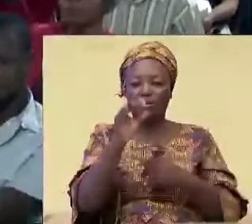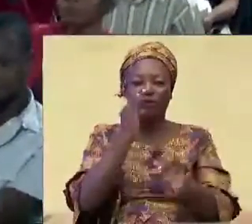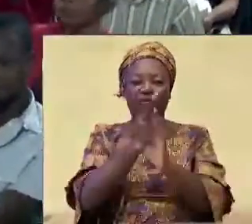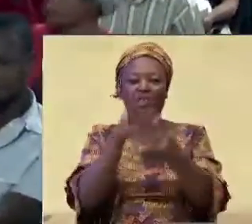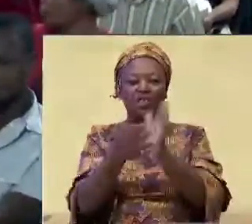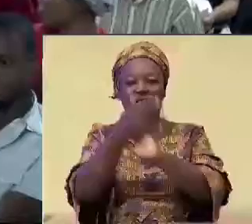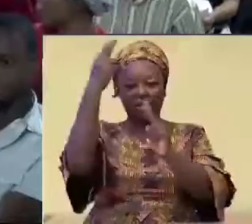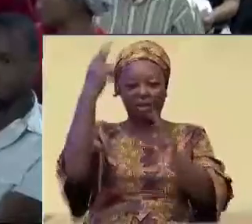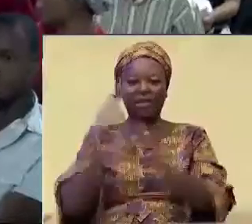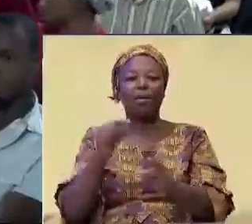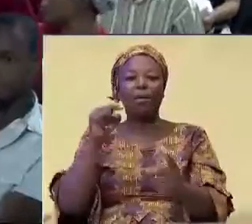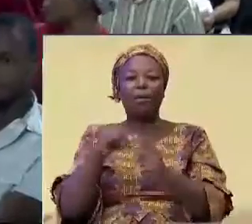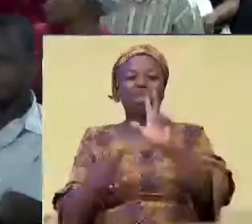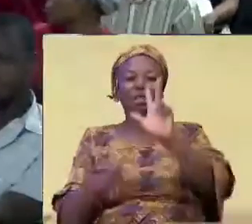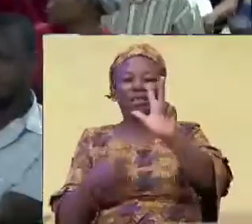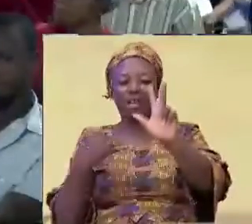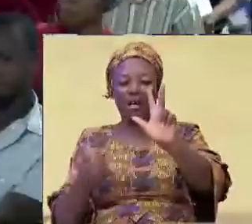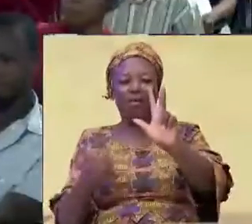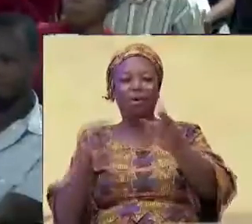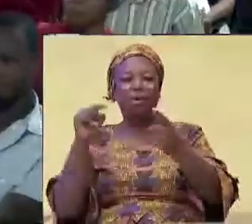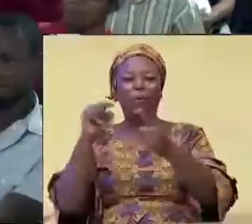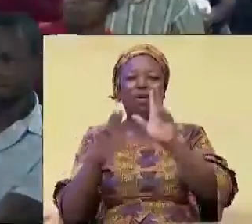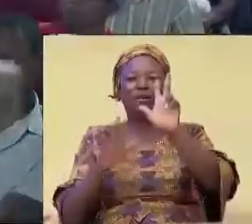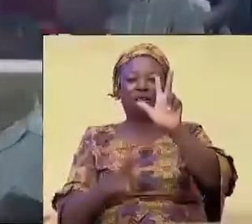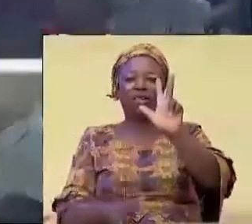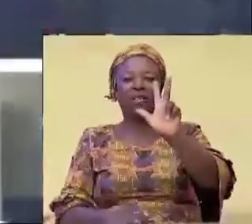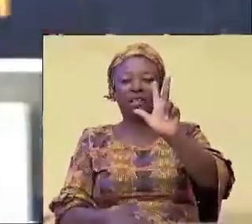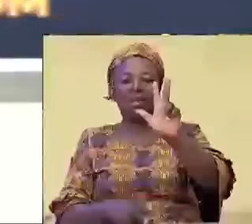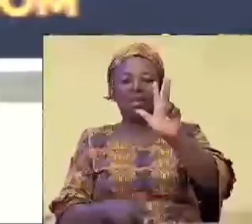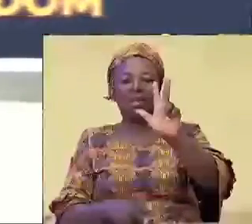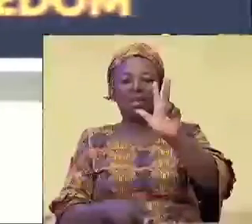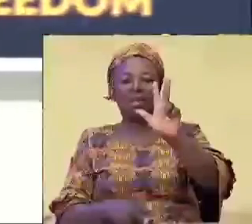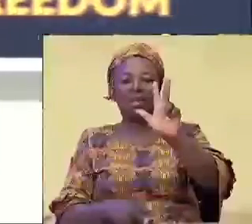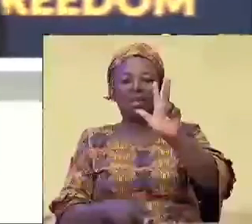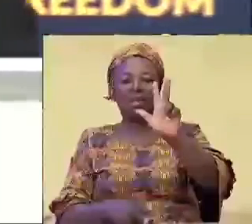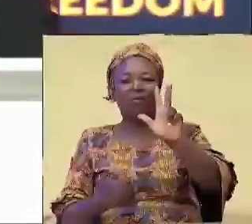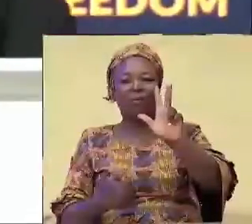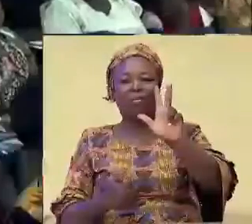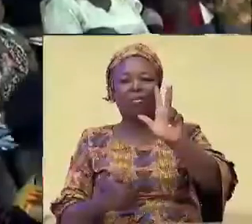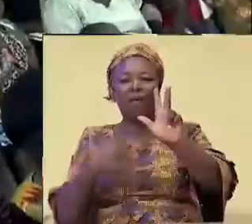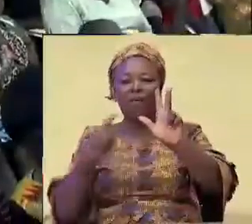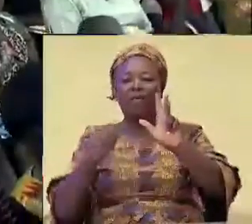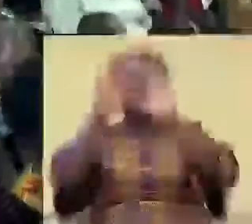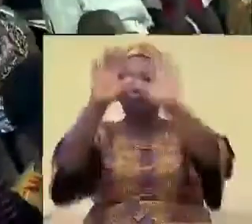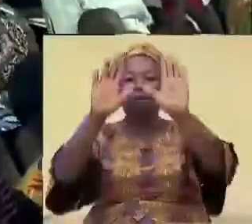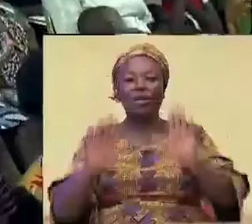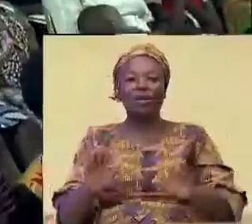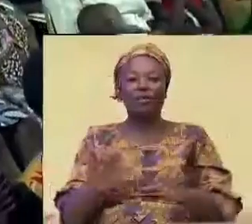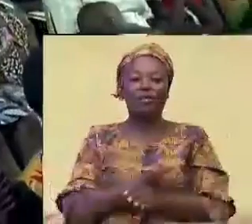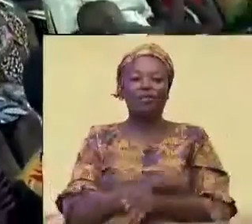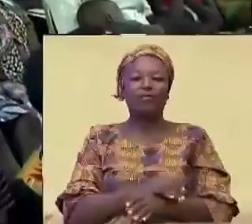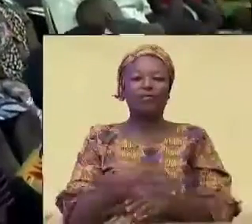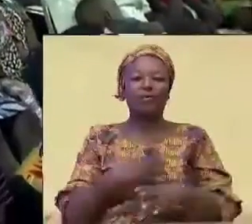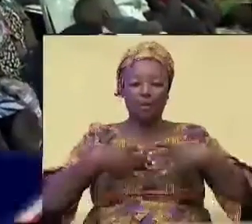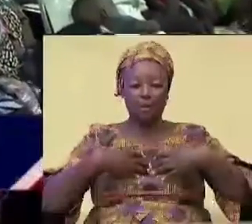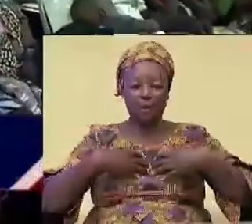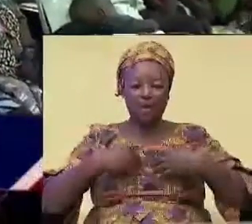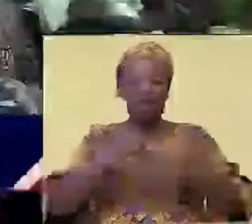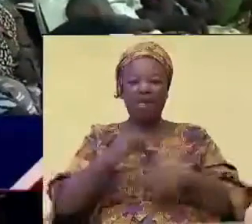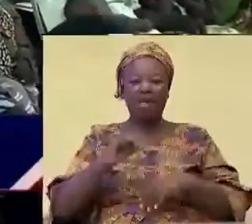your faith. Look at point number three now. Point number three, the wonderful